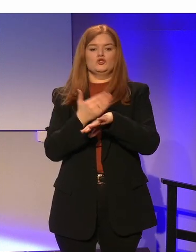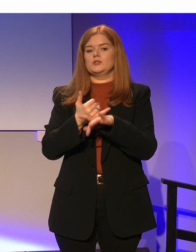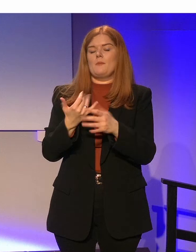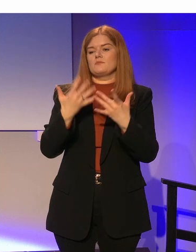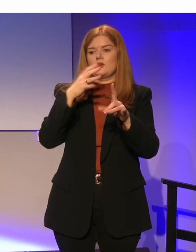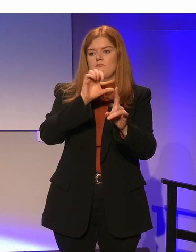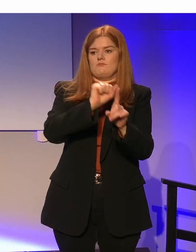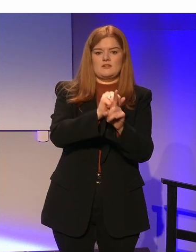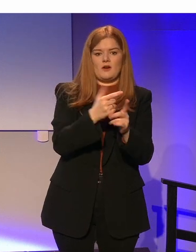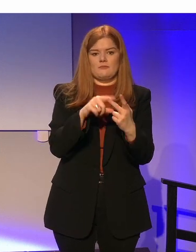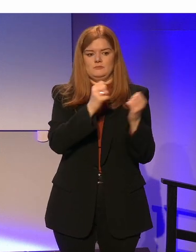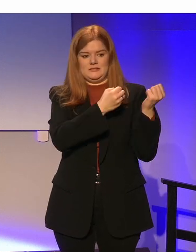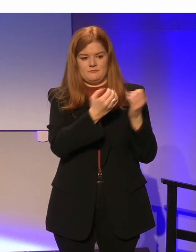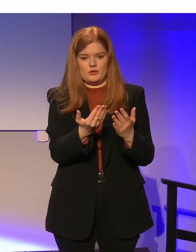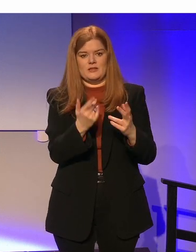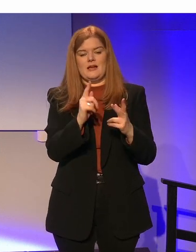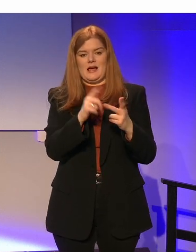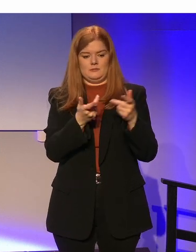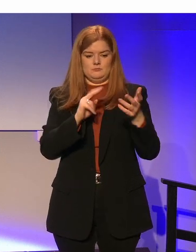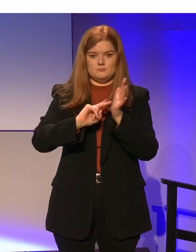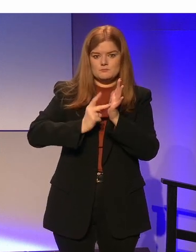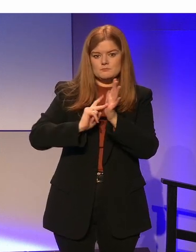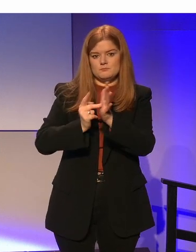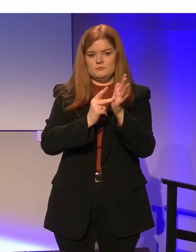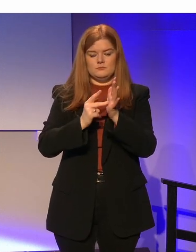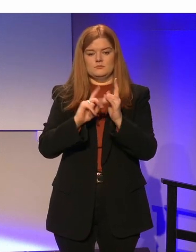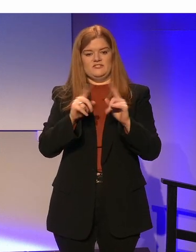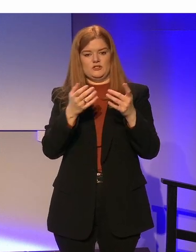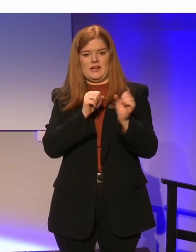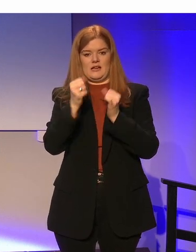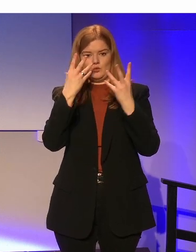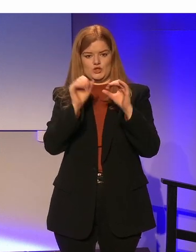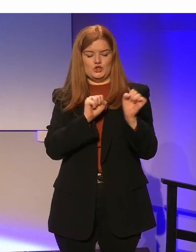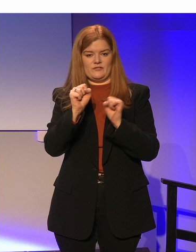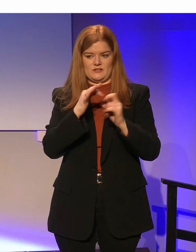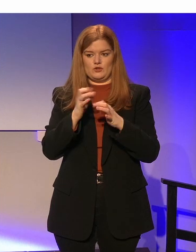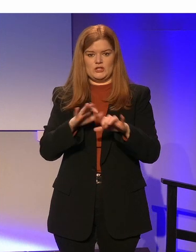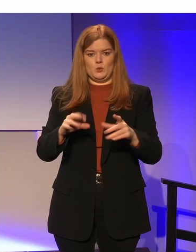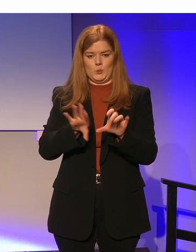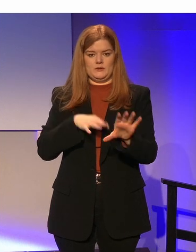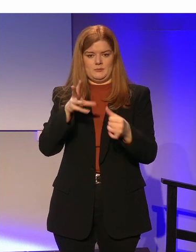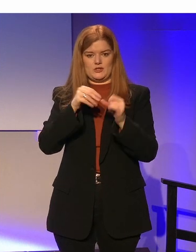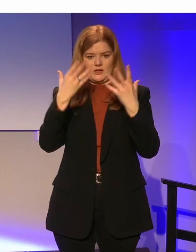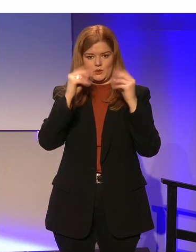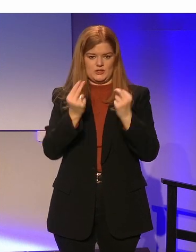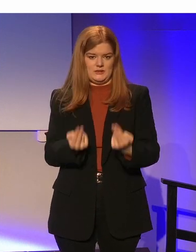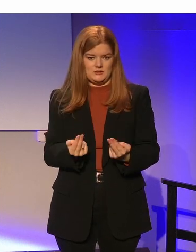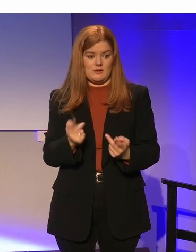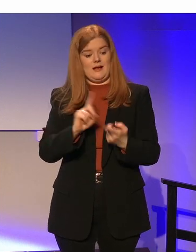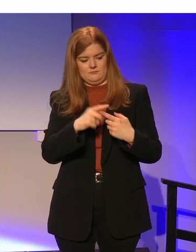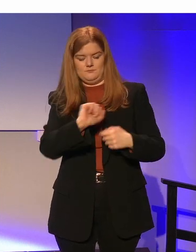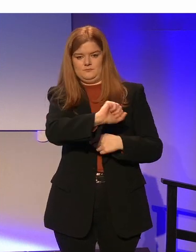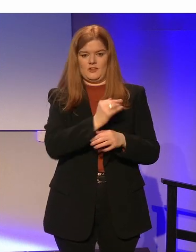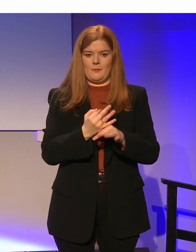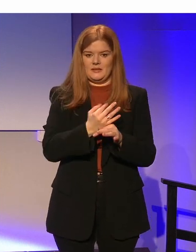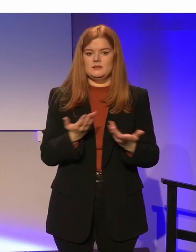the identification, the delivery and the coordination of education services to children with special education needs and their